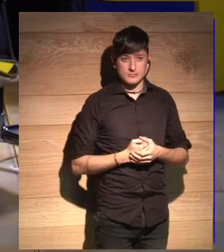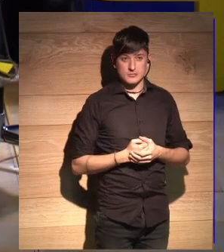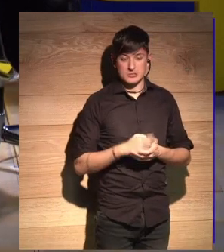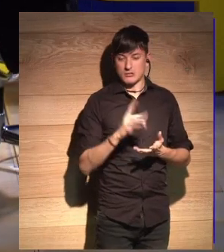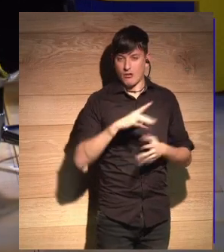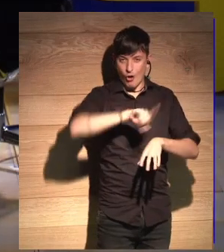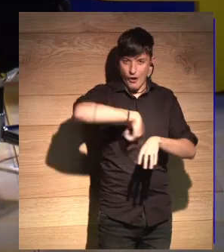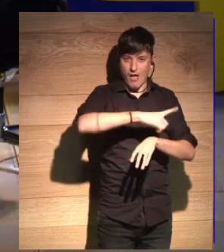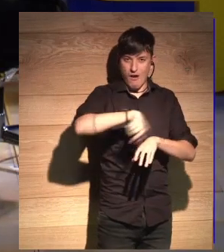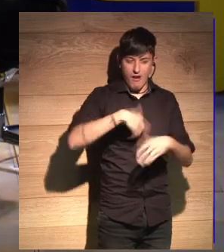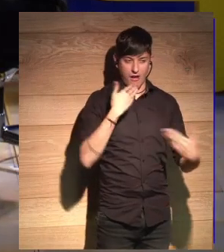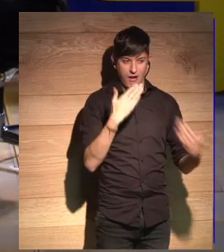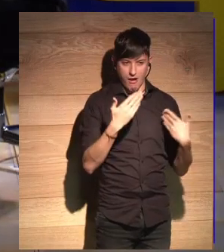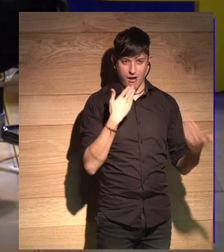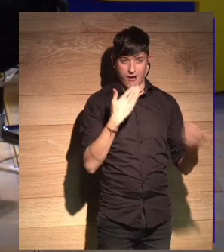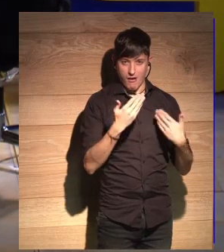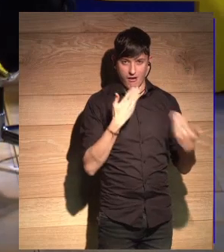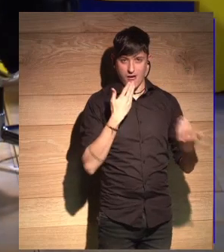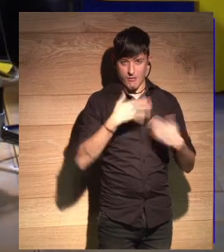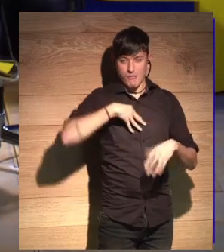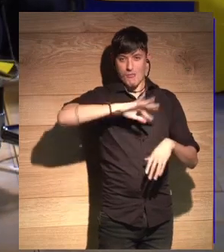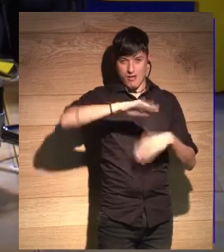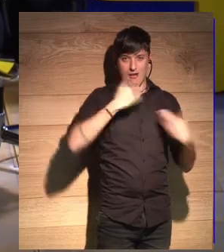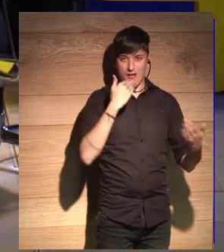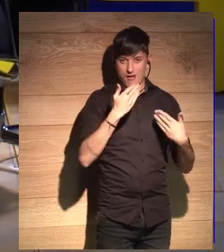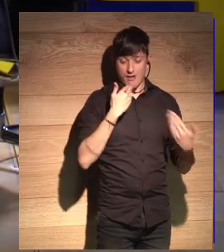Well, I could stay here for hours listening to you,